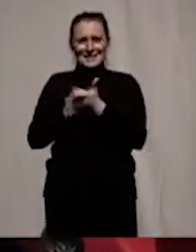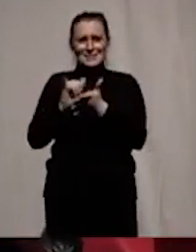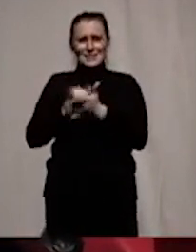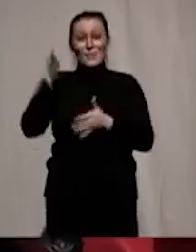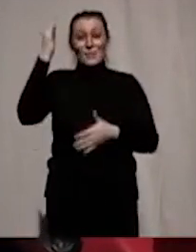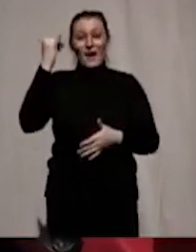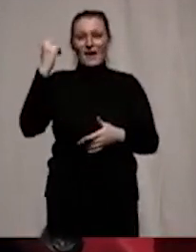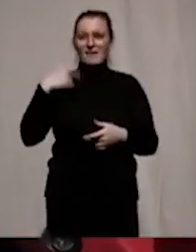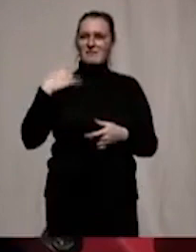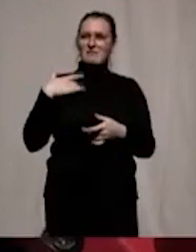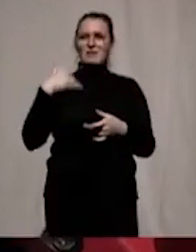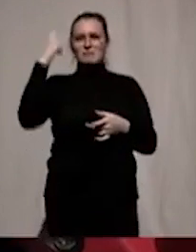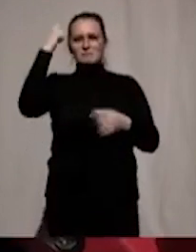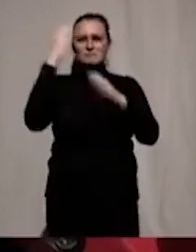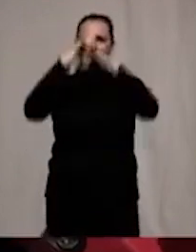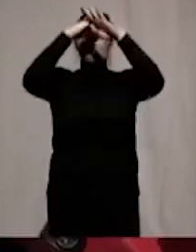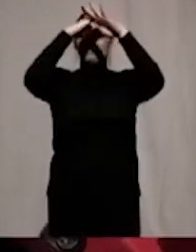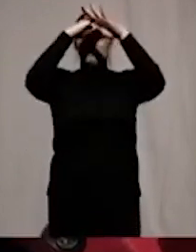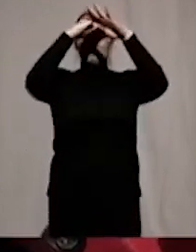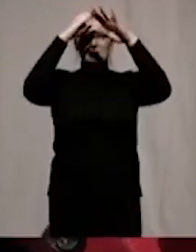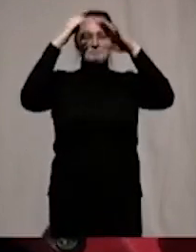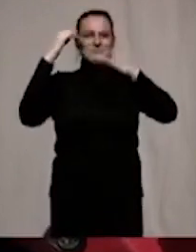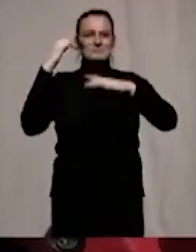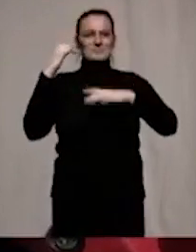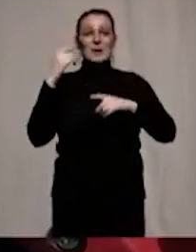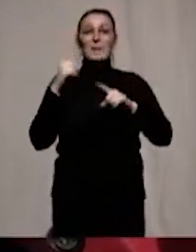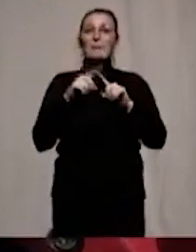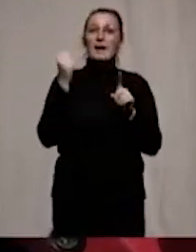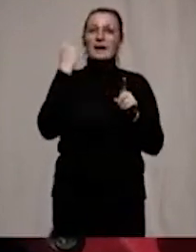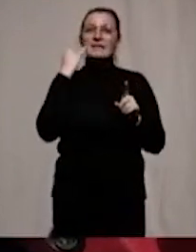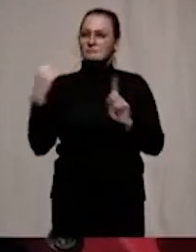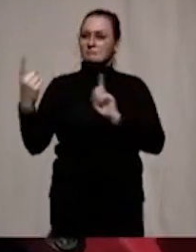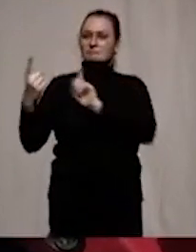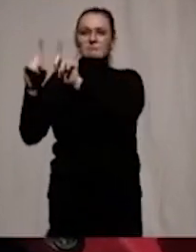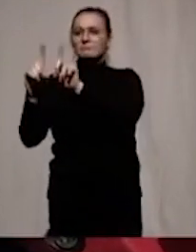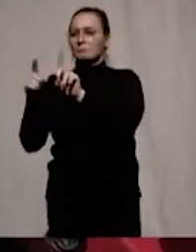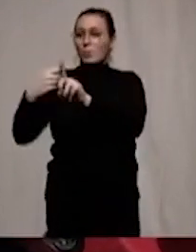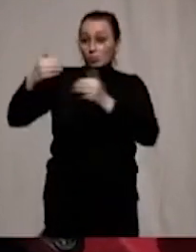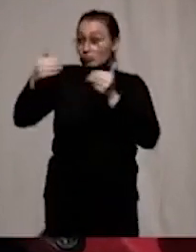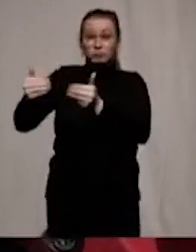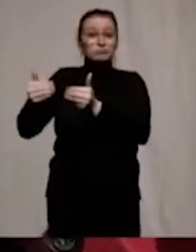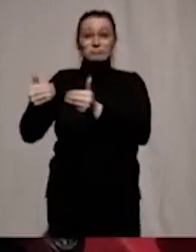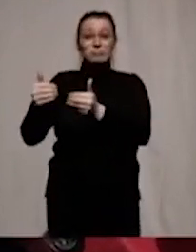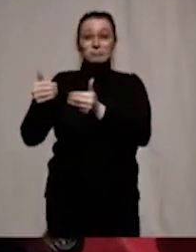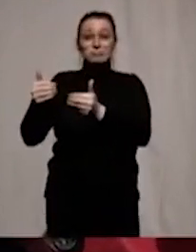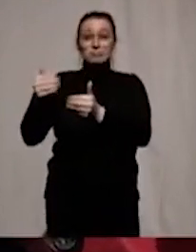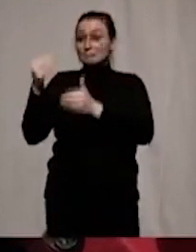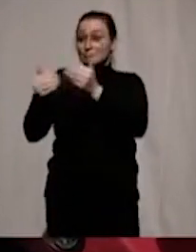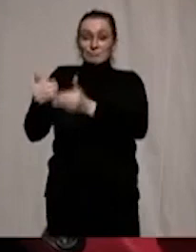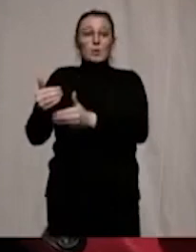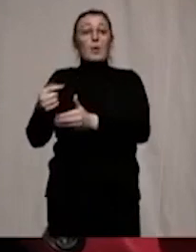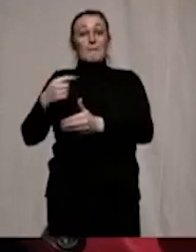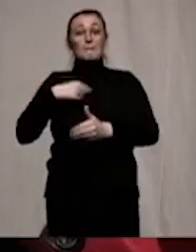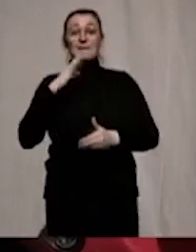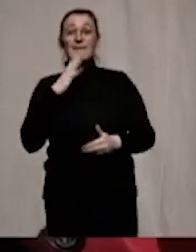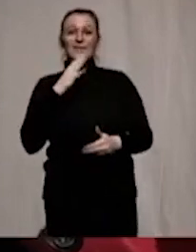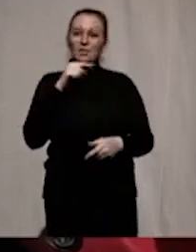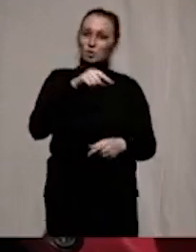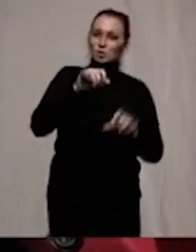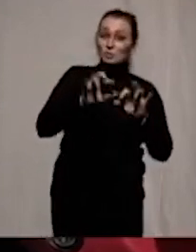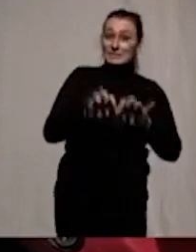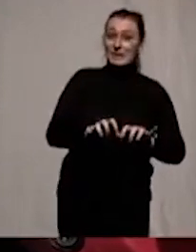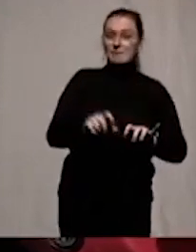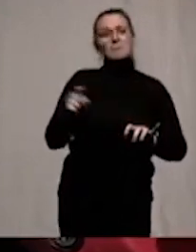if you were to sit next to me and go, okay, Vicky, go, and type it as I'm saying it, then I can say